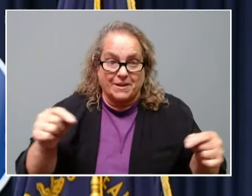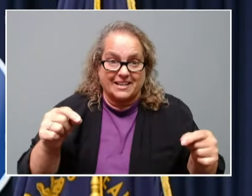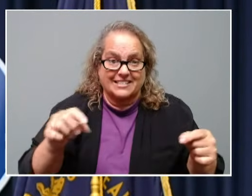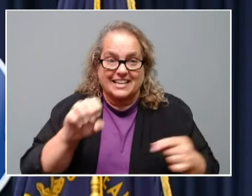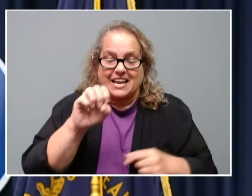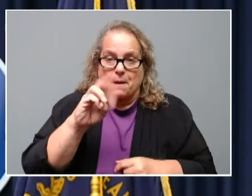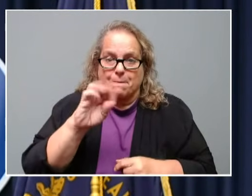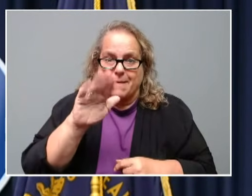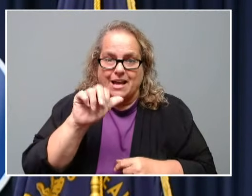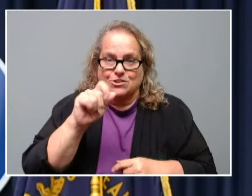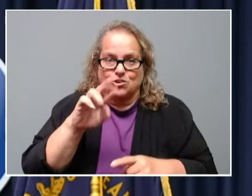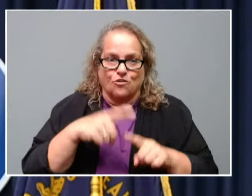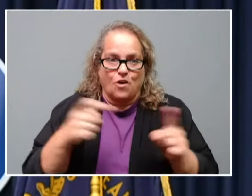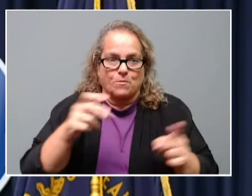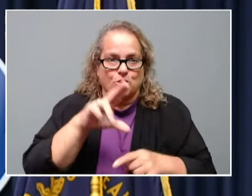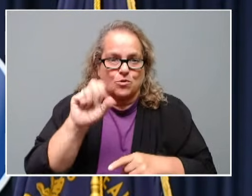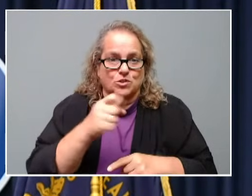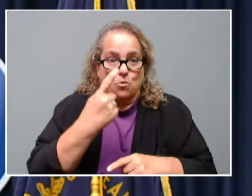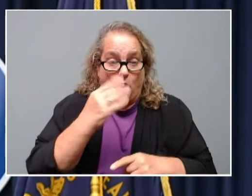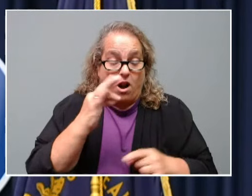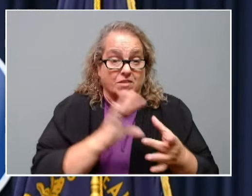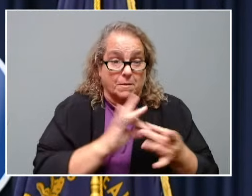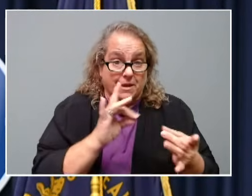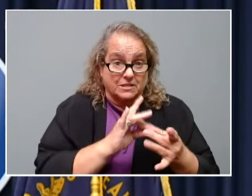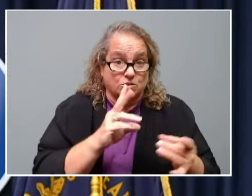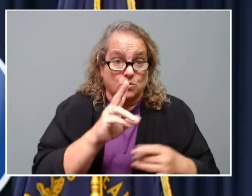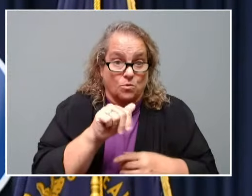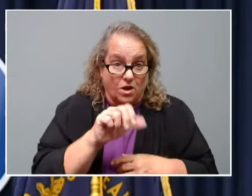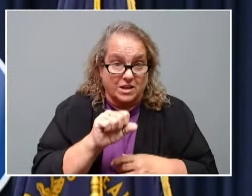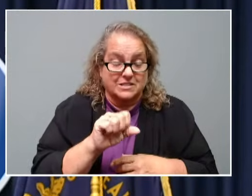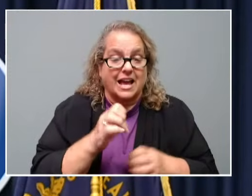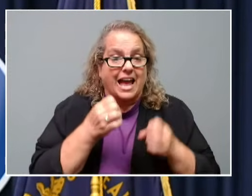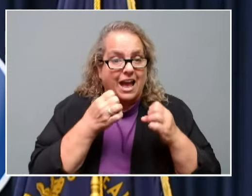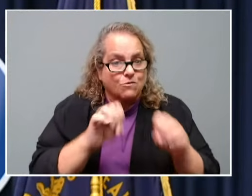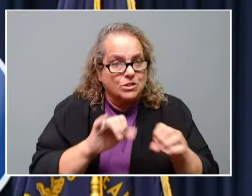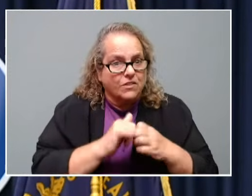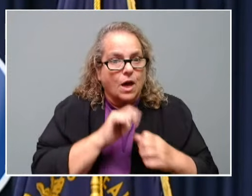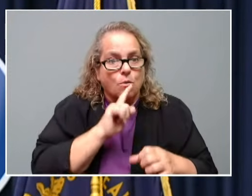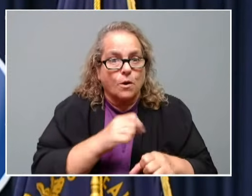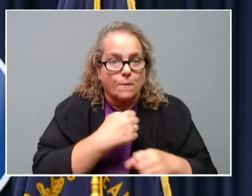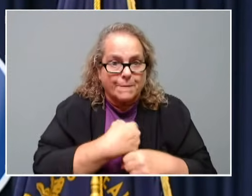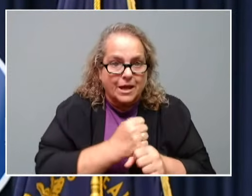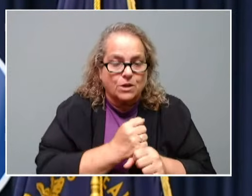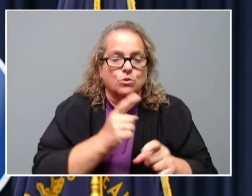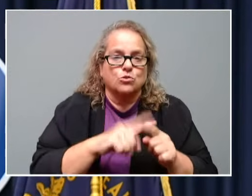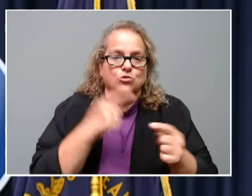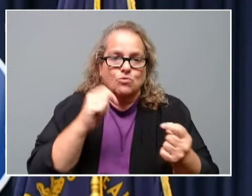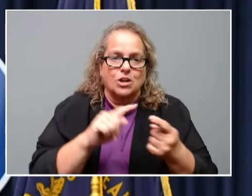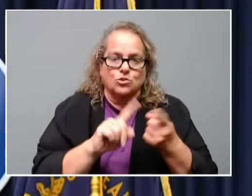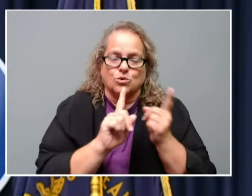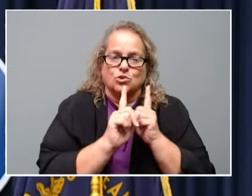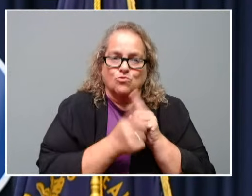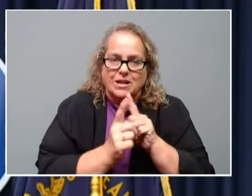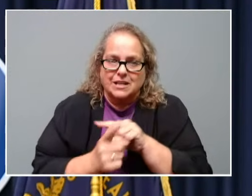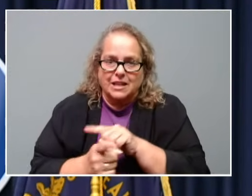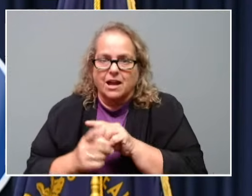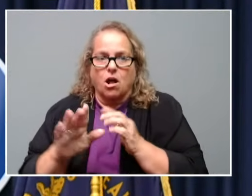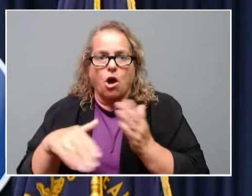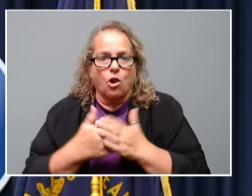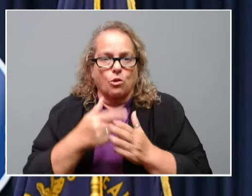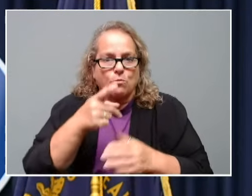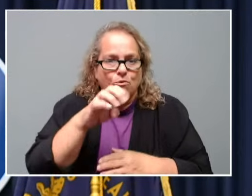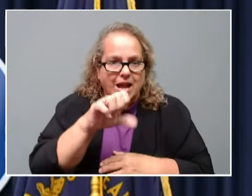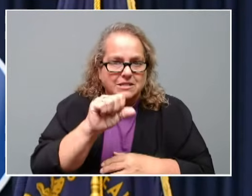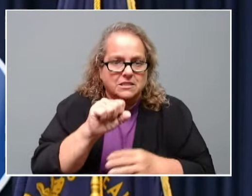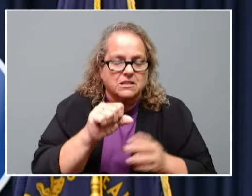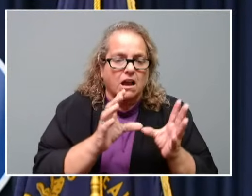States. And one of the messages was efforts that were made to translate these press conferences and